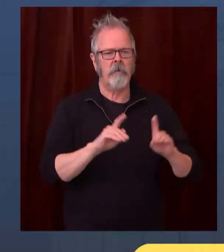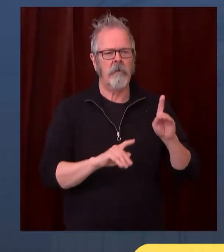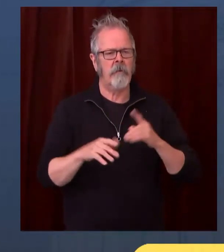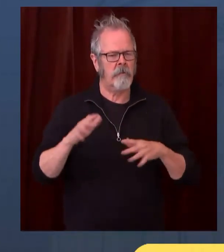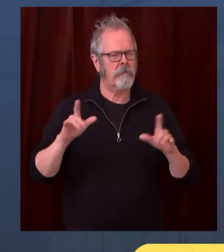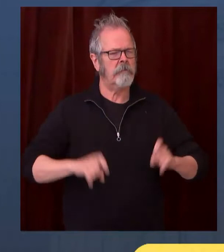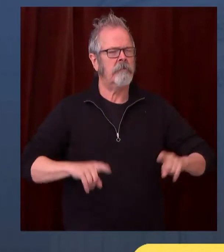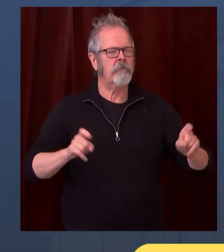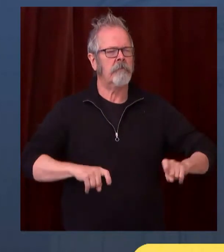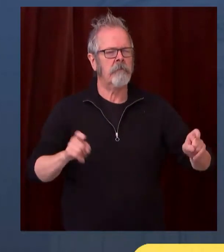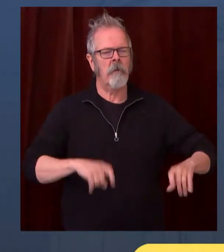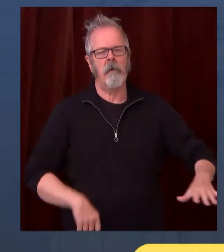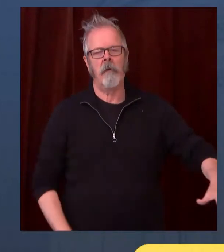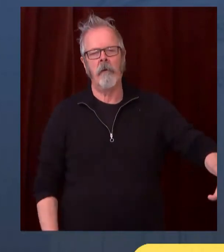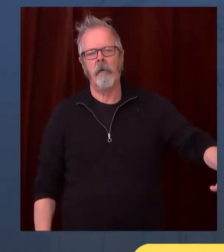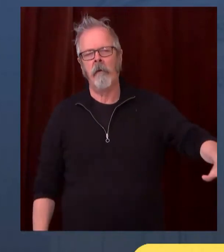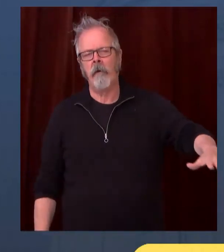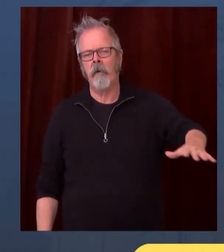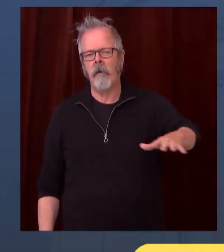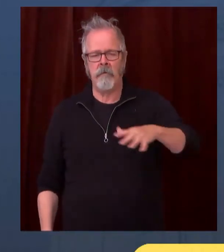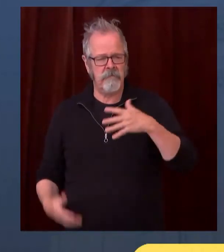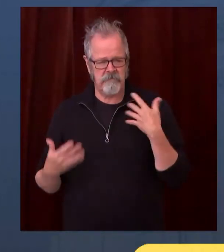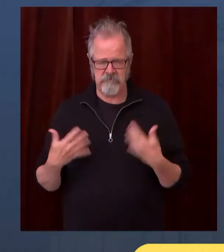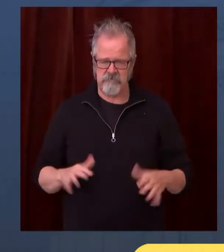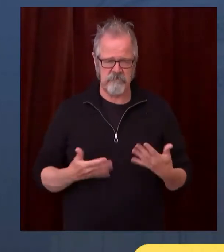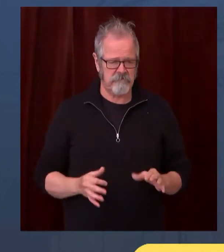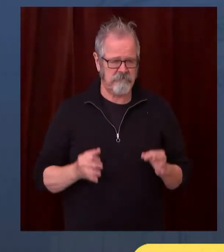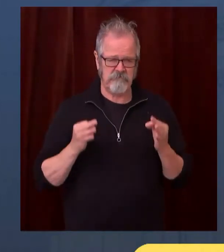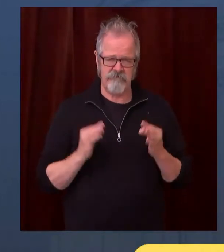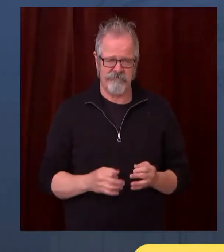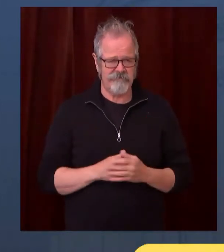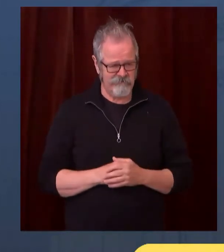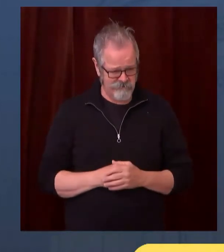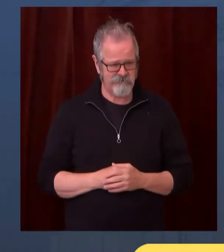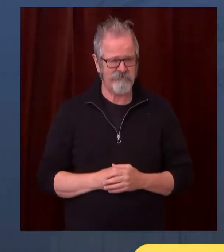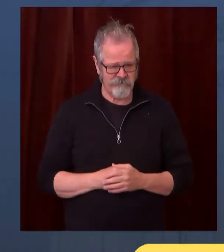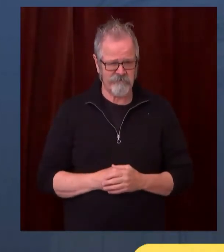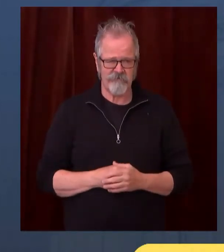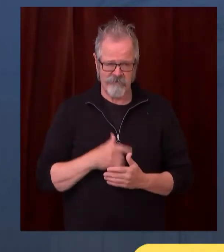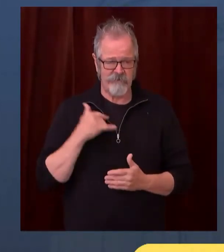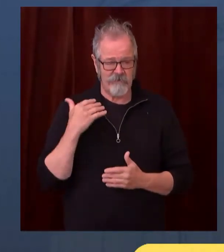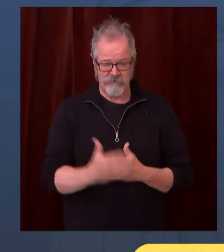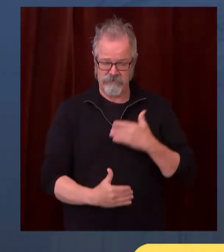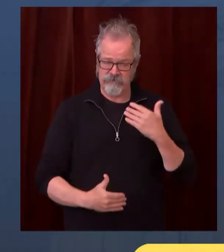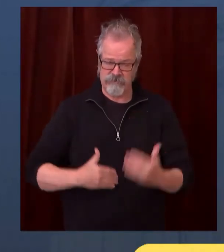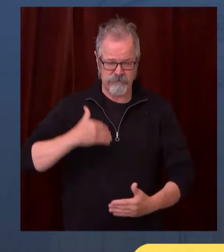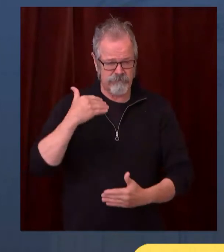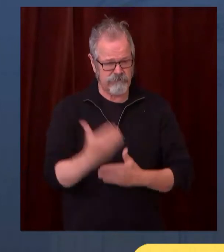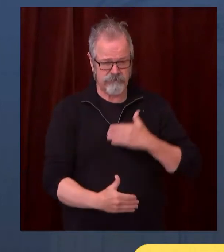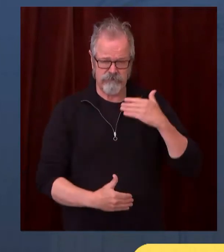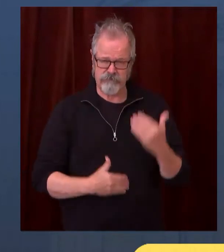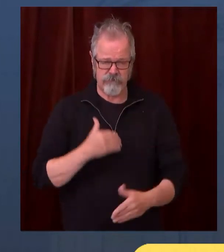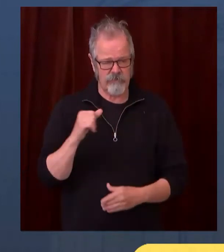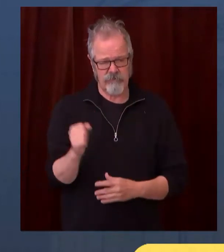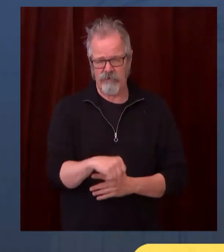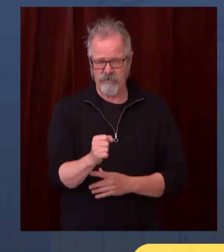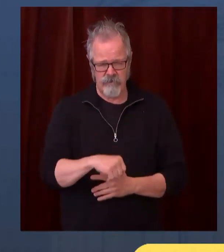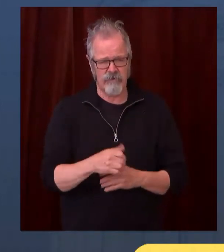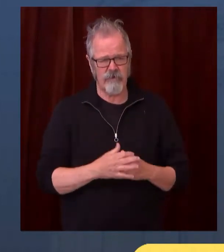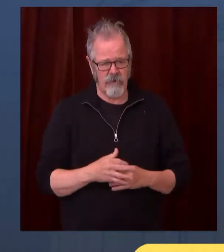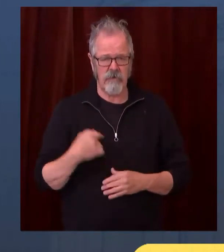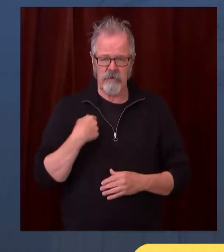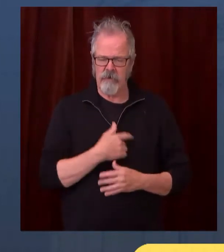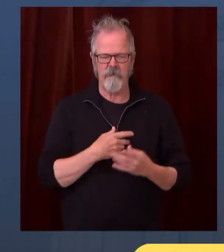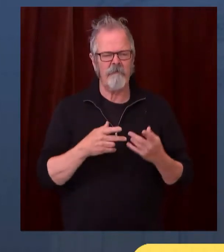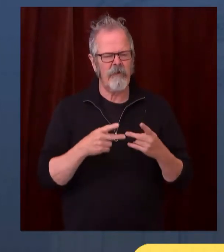facilities. We are getting that testing done, and it continues. We're very aggressive with it. We have